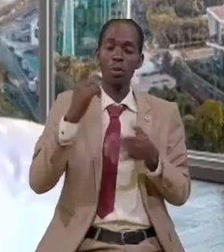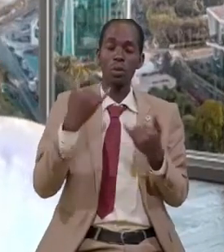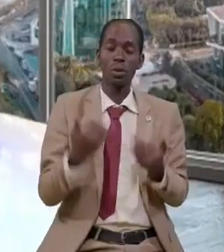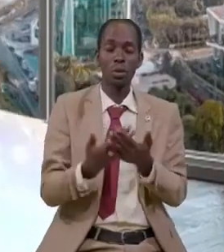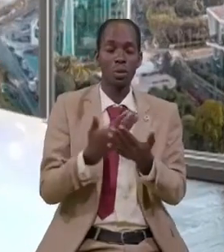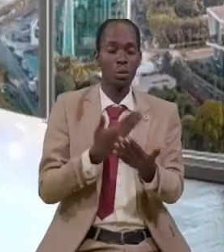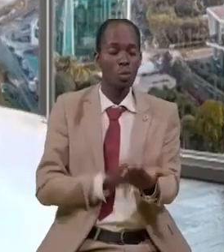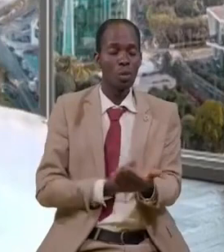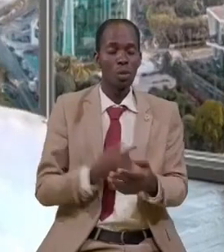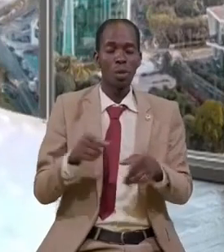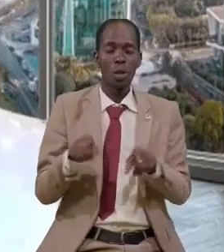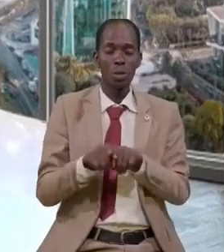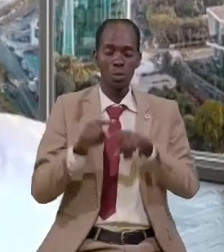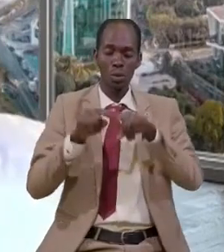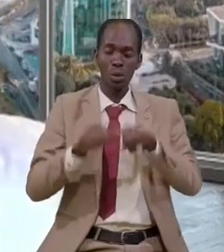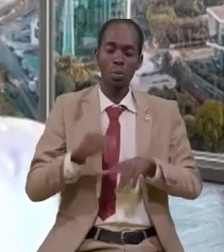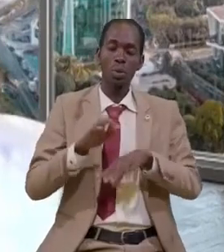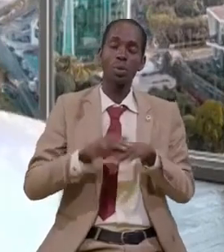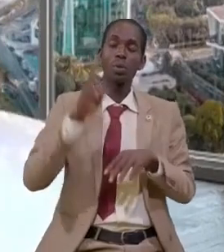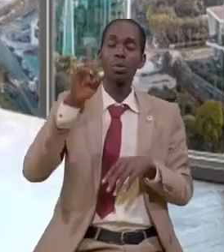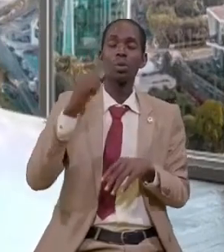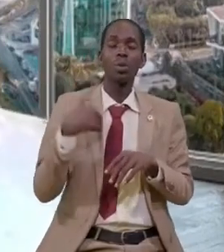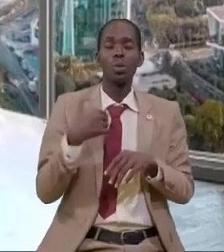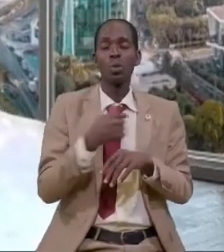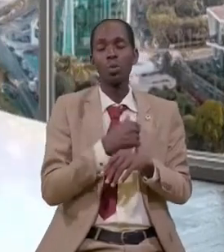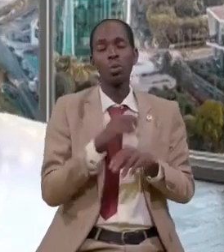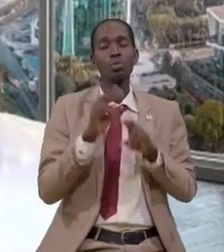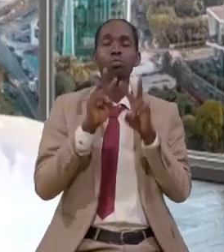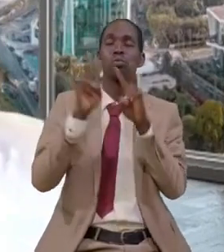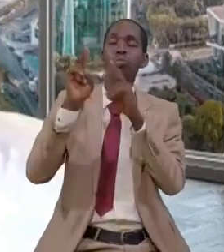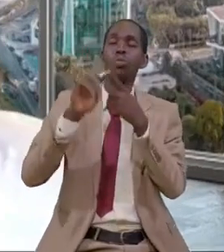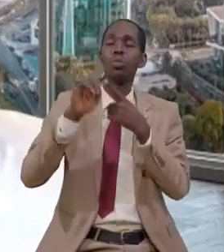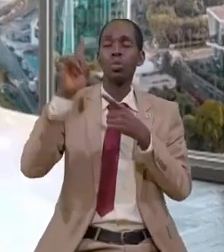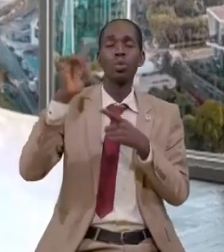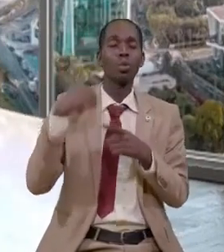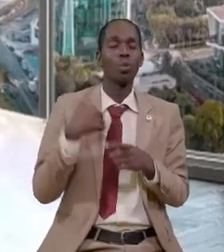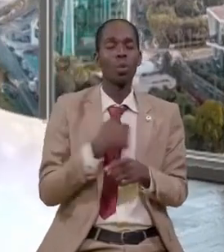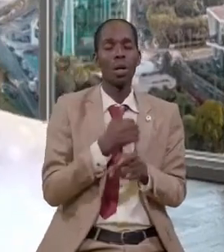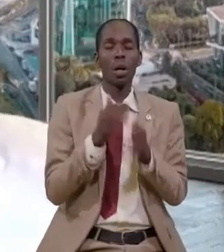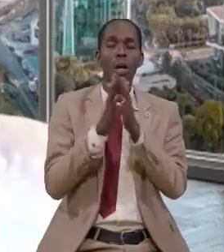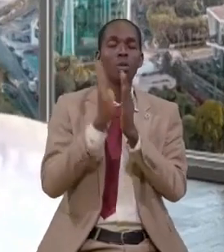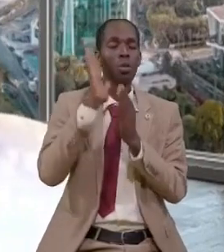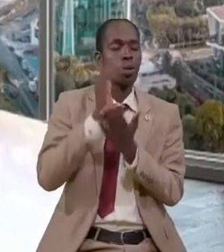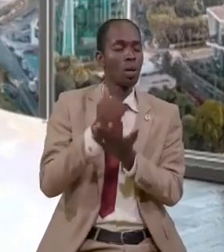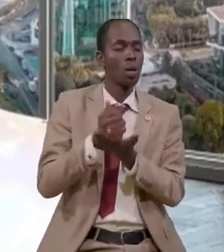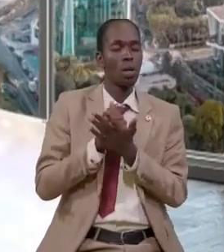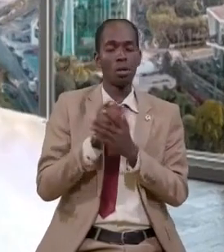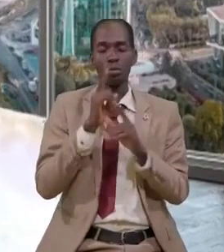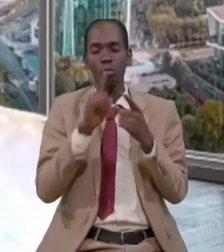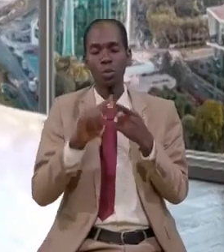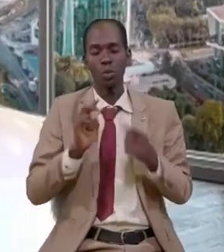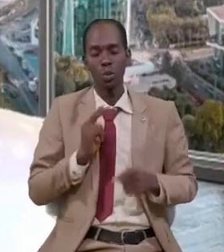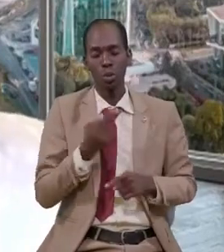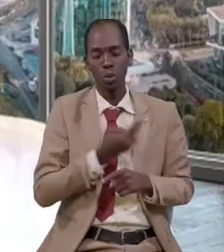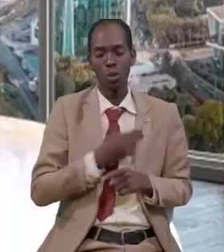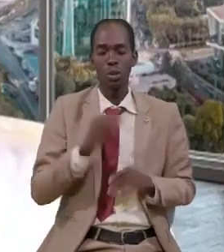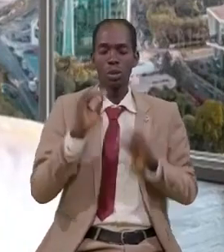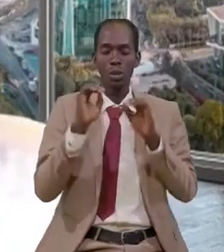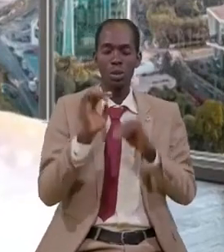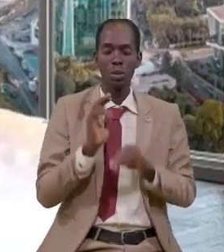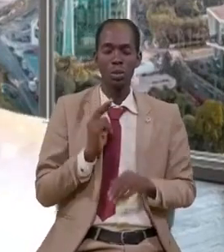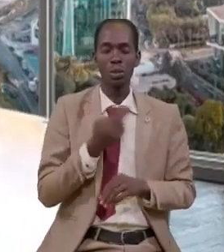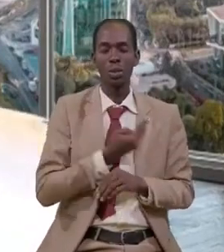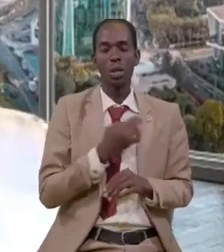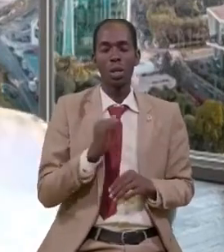you. Father, we are looking up to you. Father, we ask you will help us. You will speak to us. You will minister to us. Father, I commit my